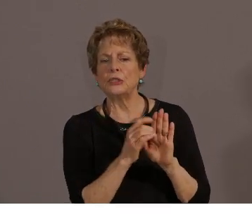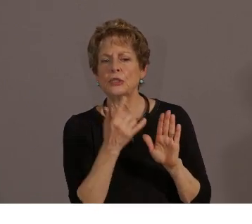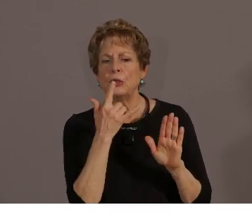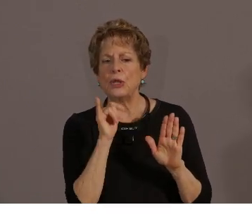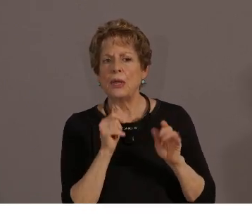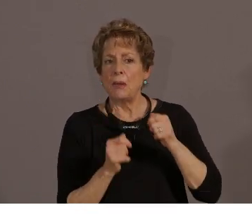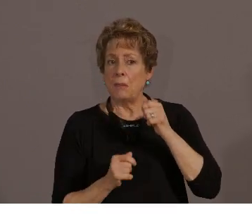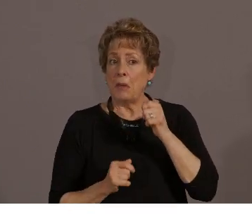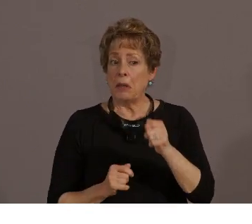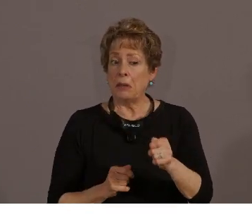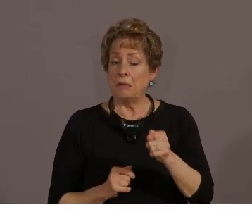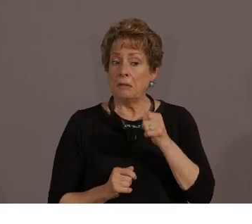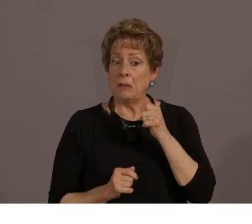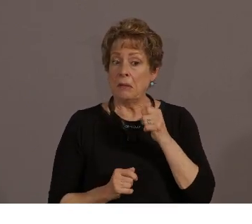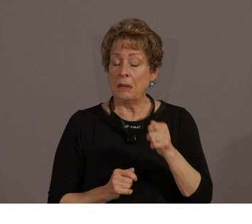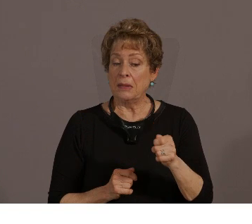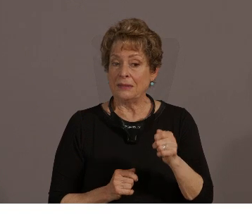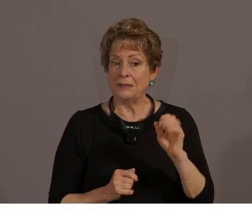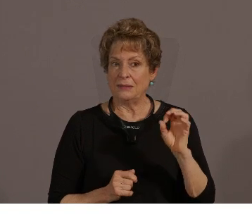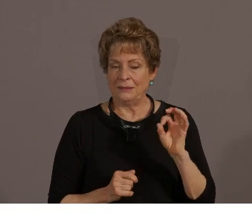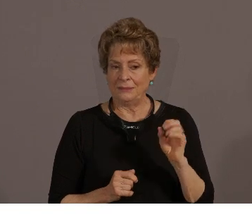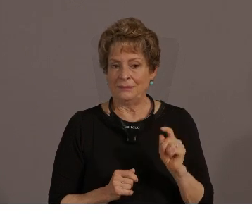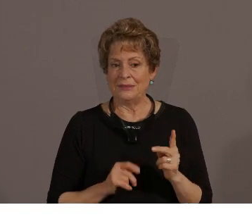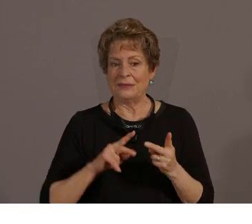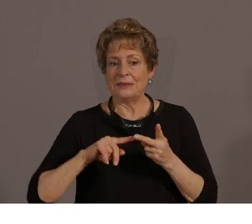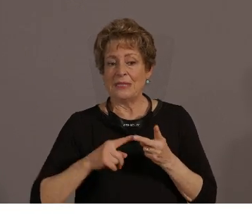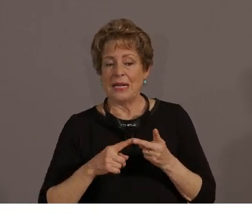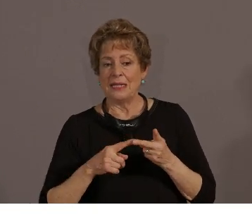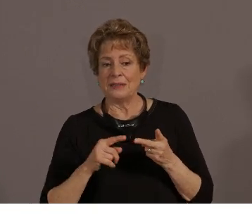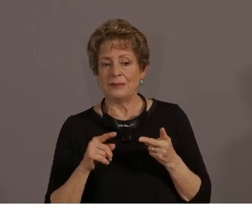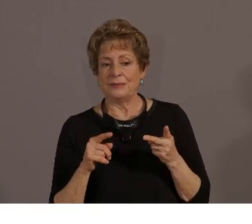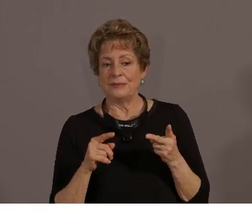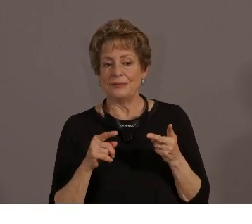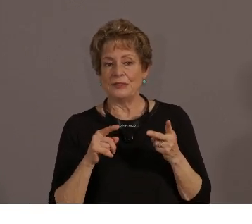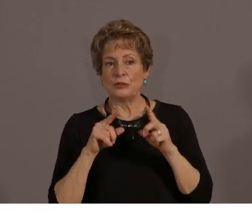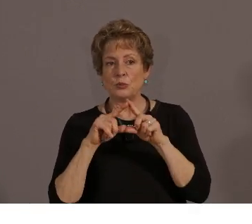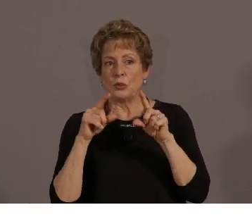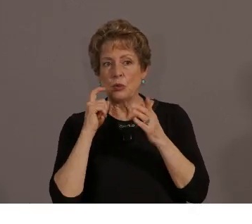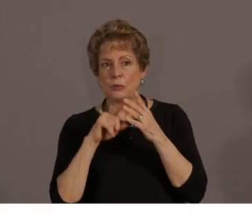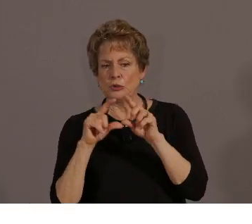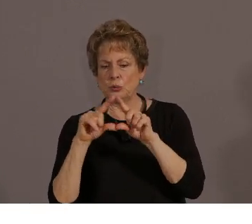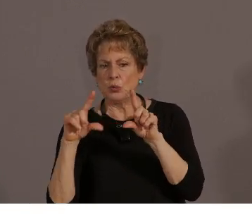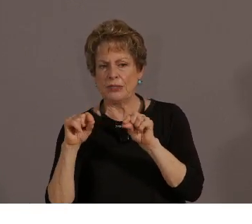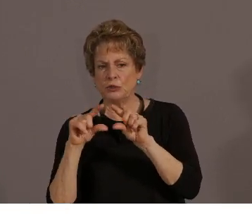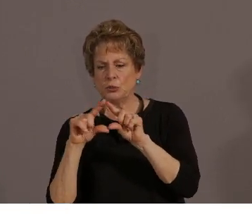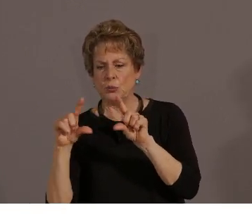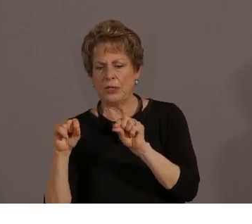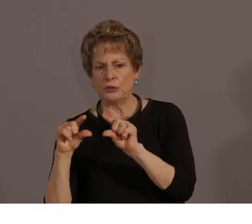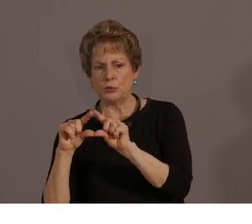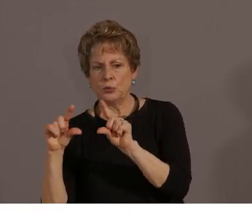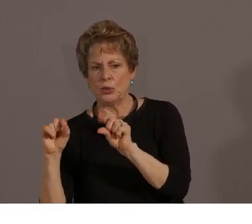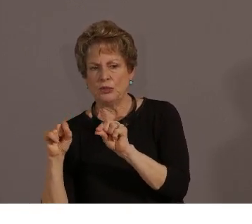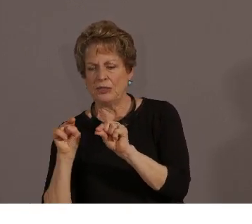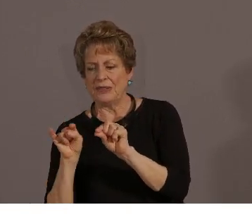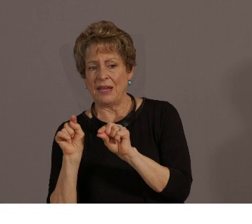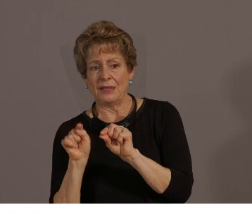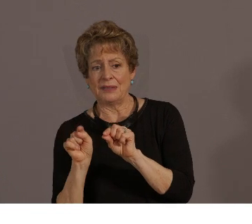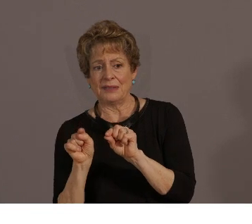squares. If you click on that stack of squares, the filters will come up, and you can either choose